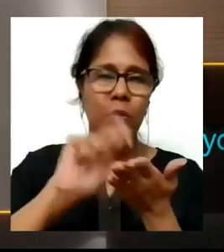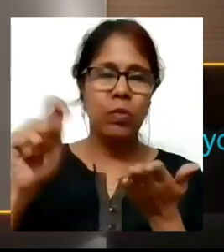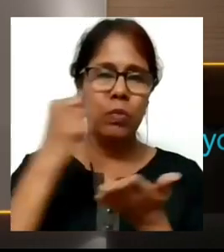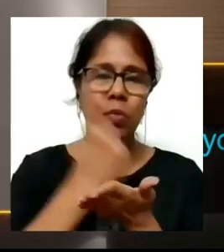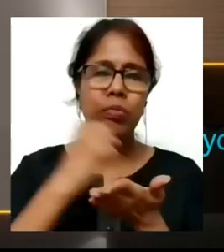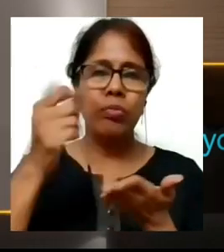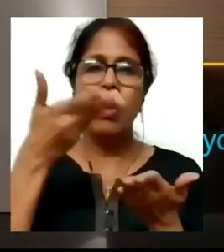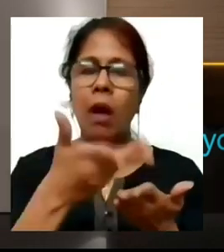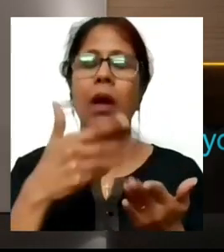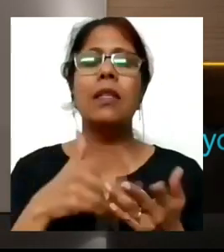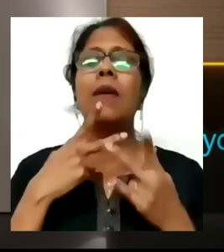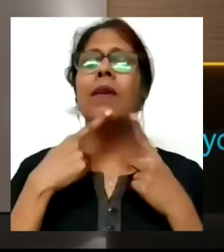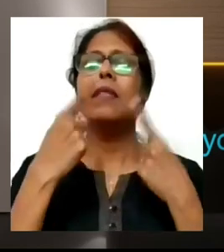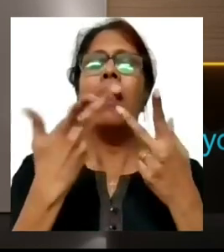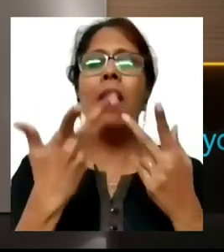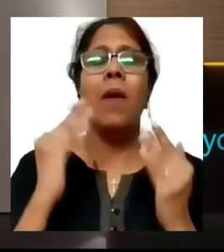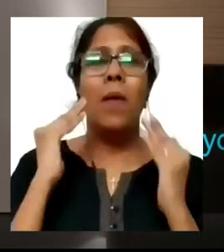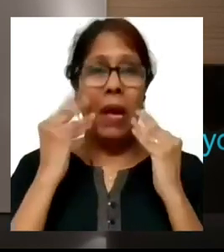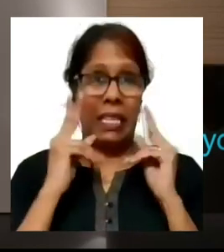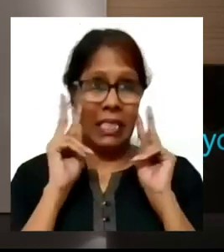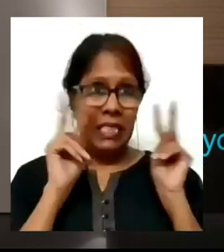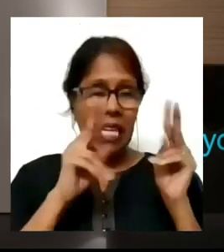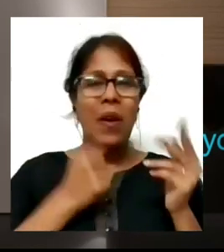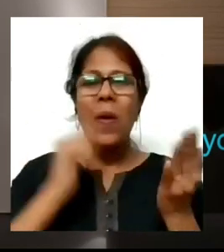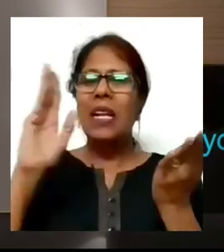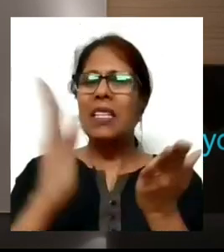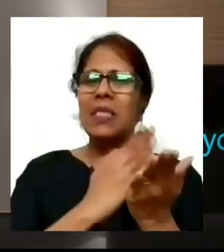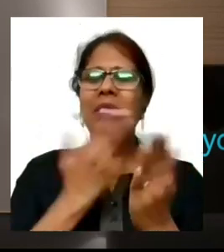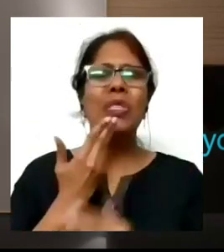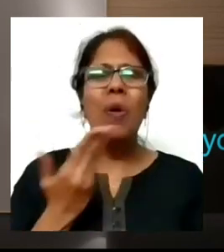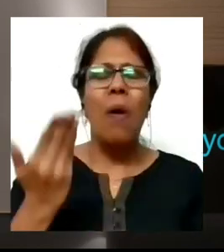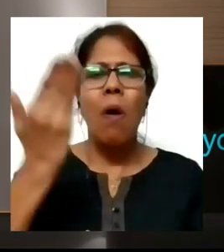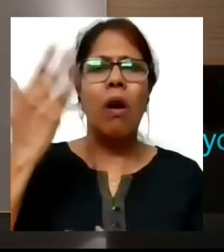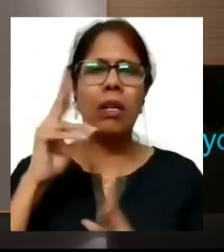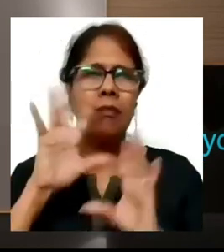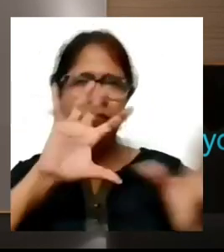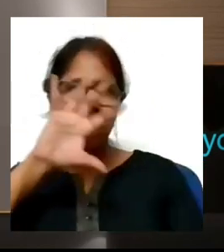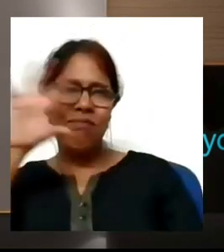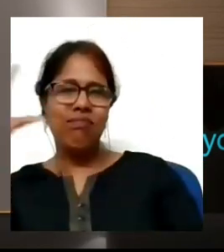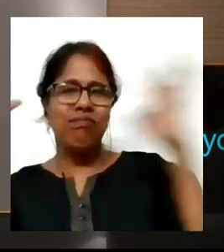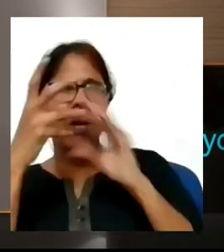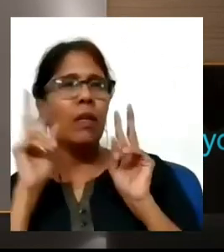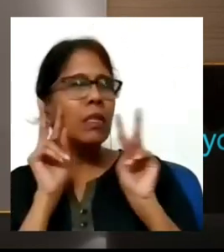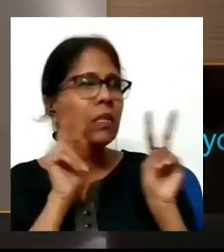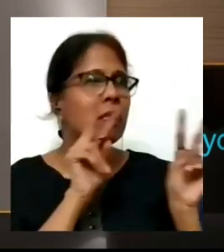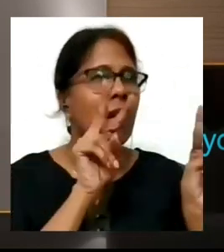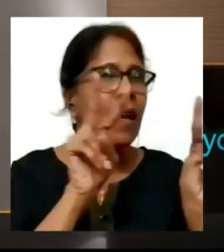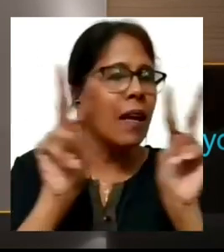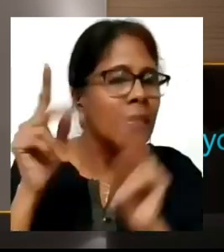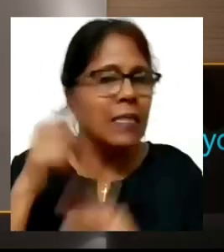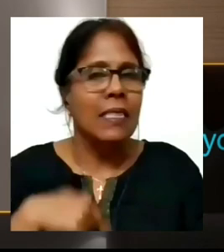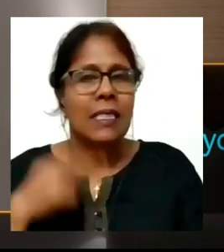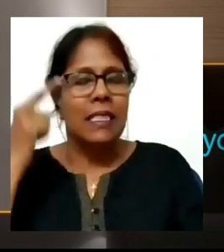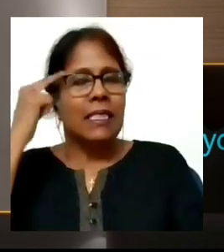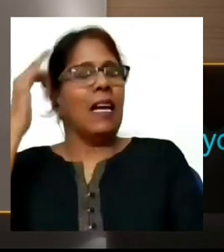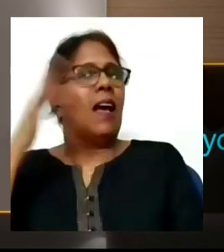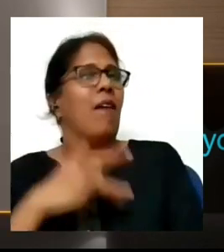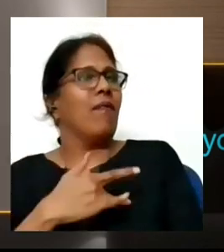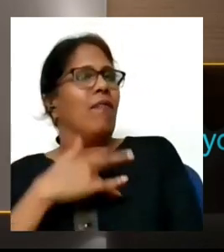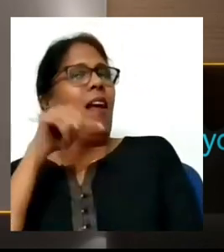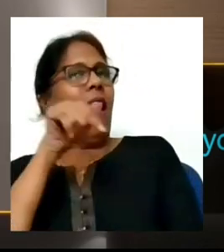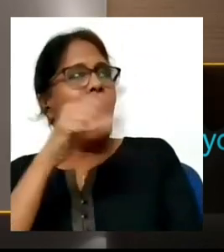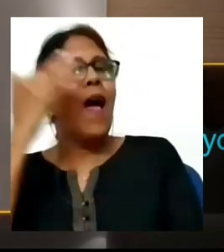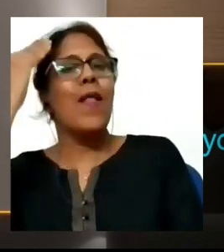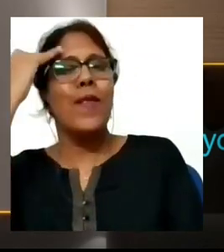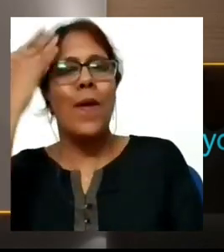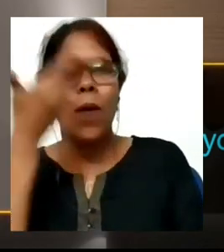when I see the universe through my songs, I recognize it, and only then I know it. So can we